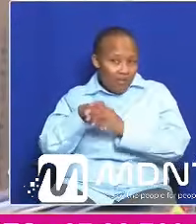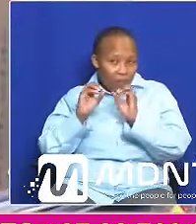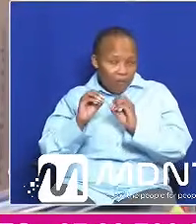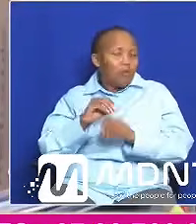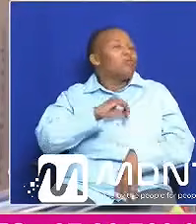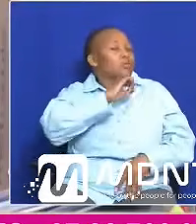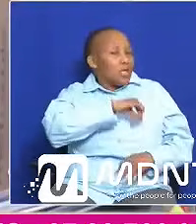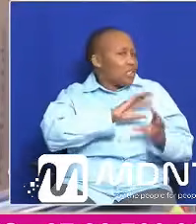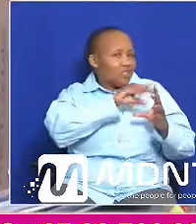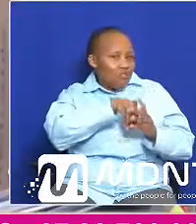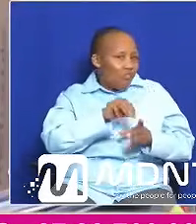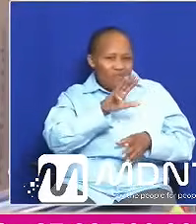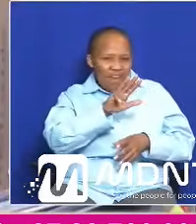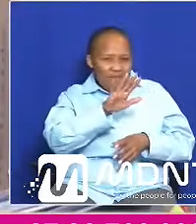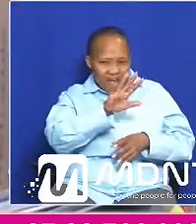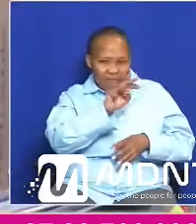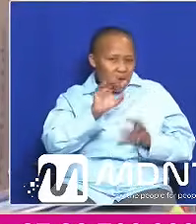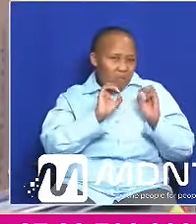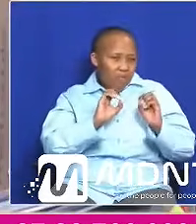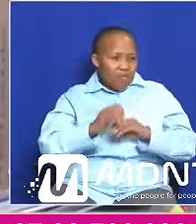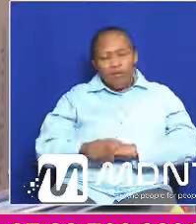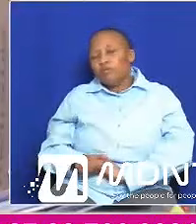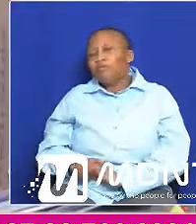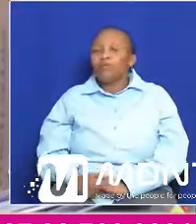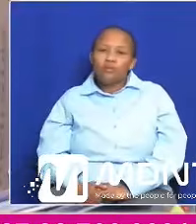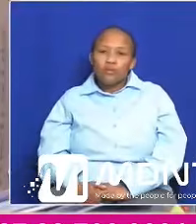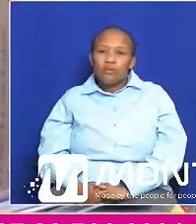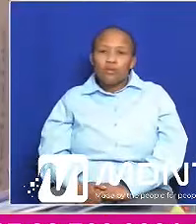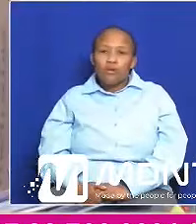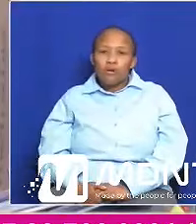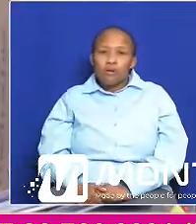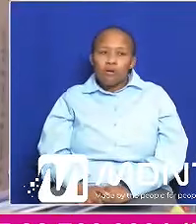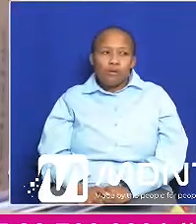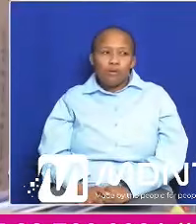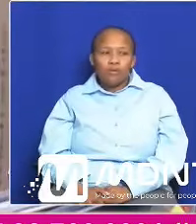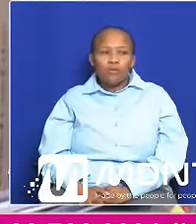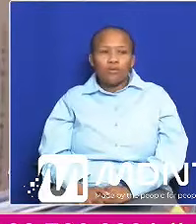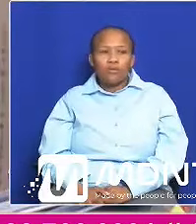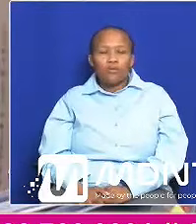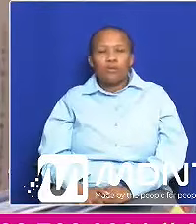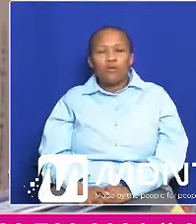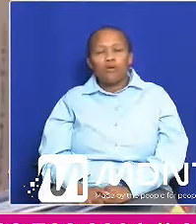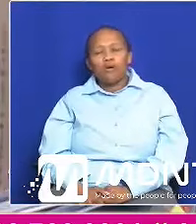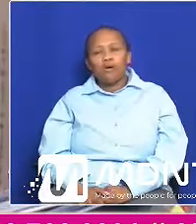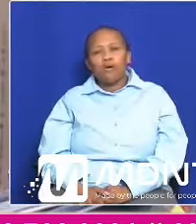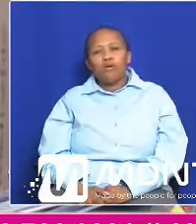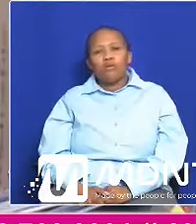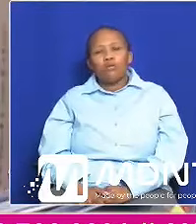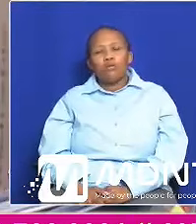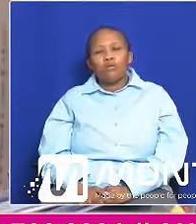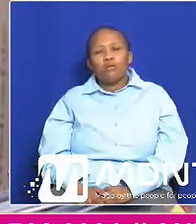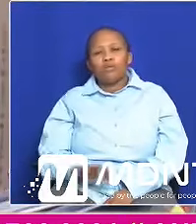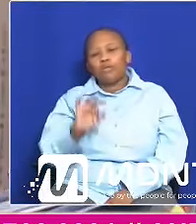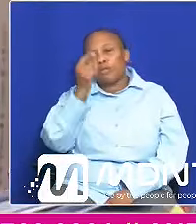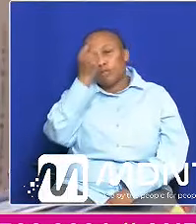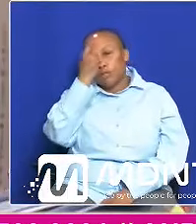think I have a sense, perhaps then, of your relationship. Just to a question Commissioner